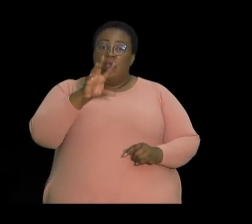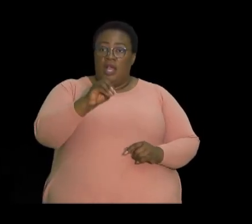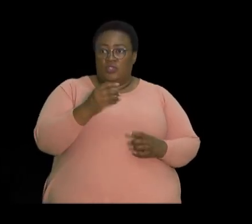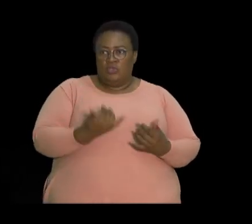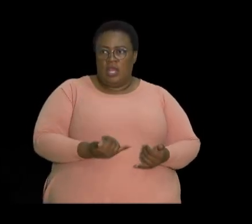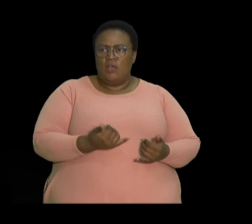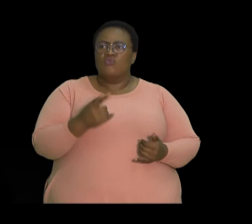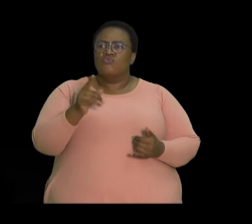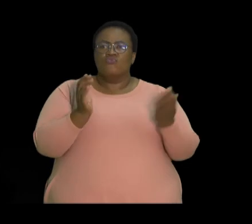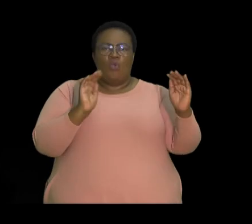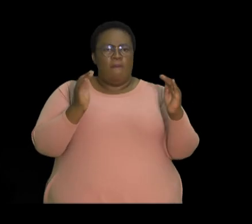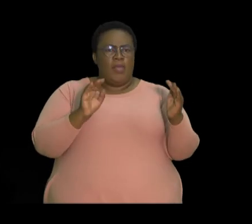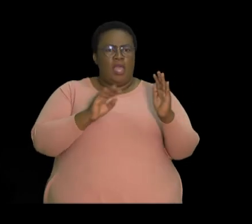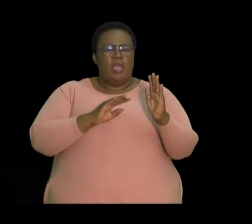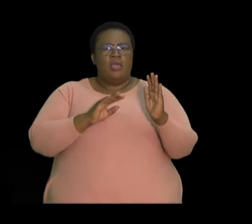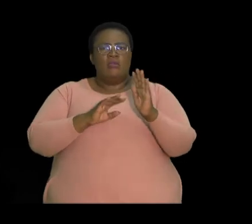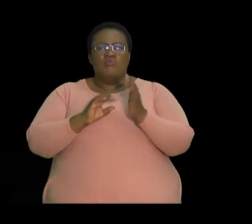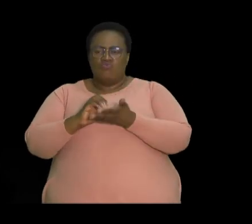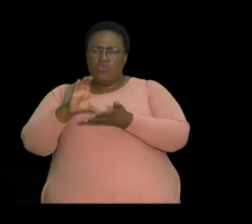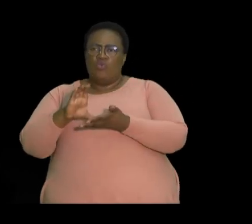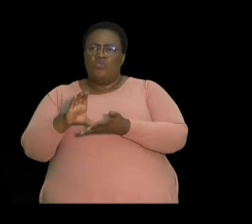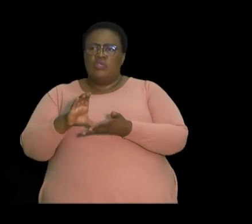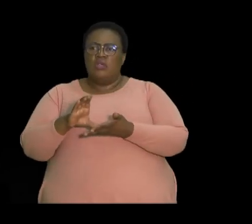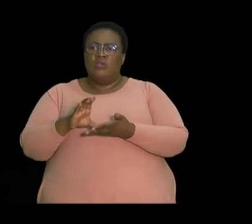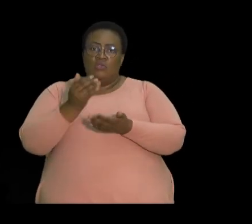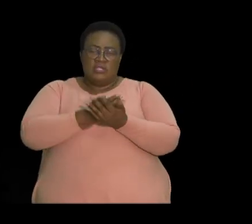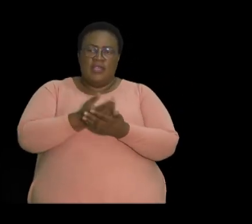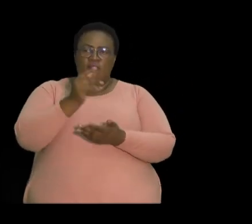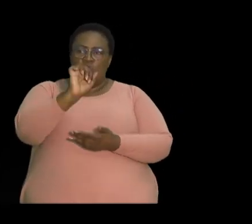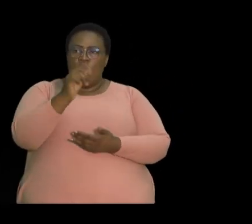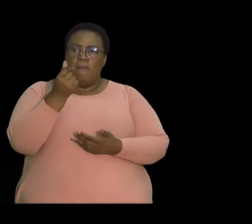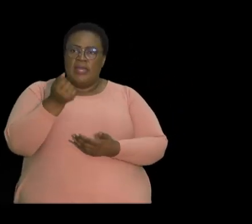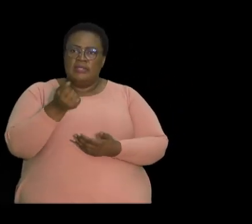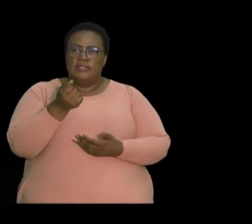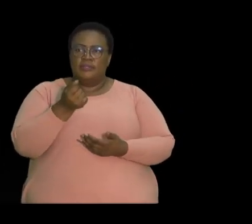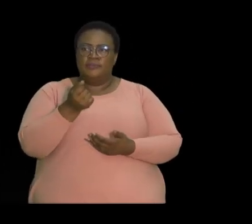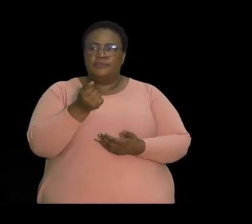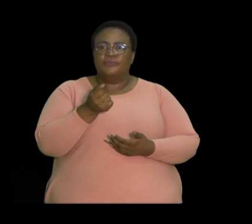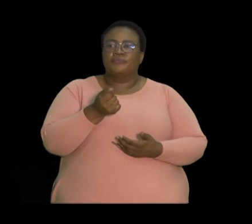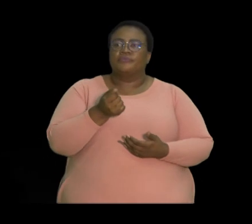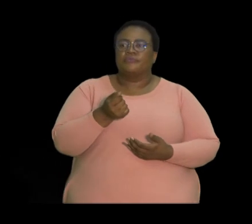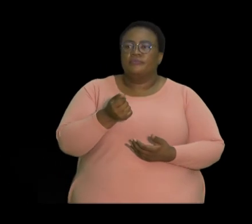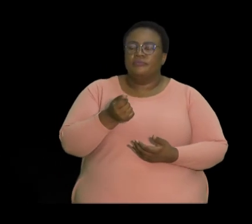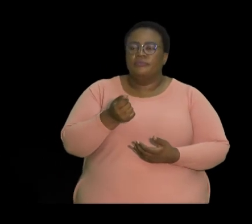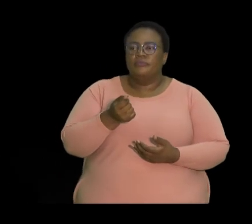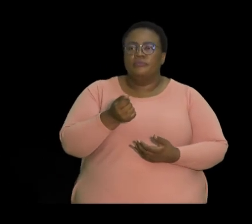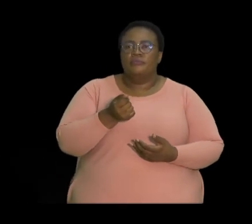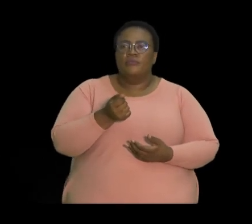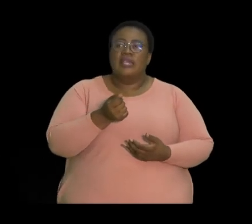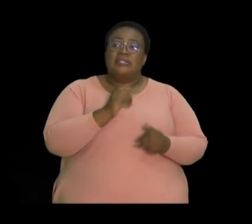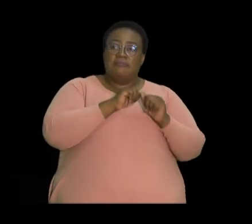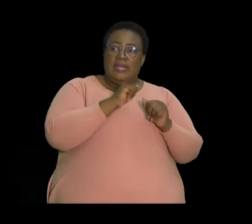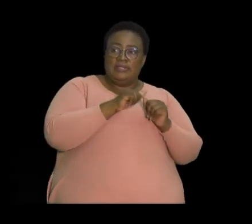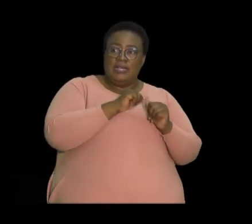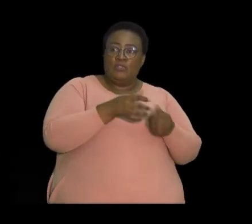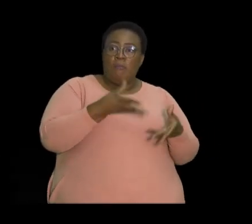I ask you now, how do you compare growth when saving your money? How do you then look